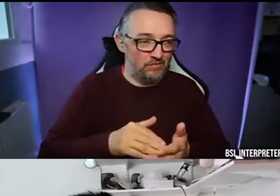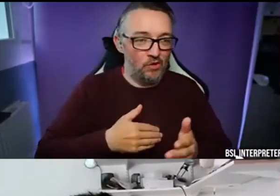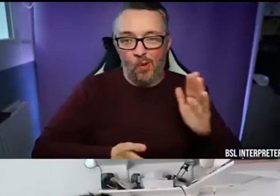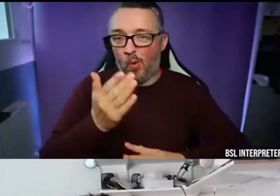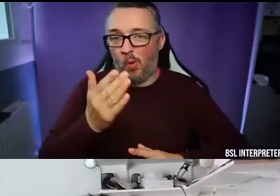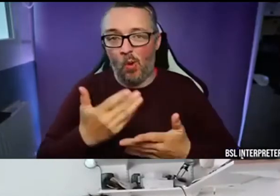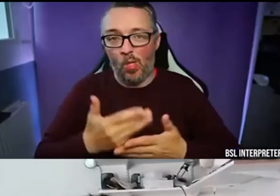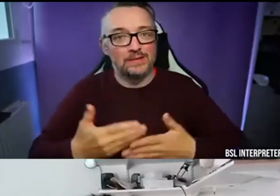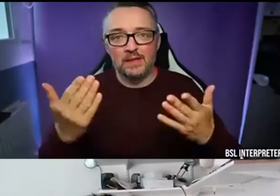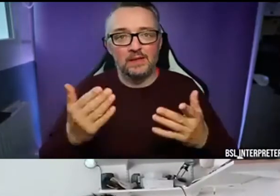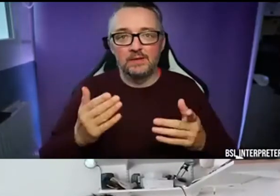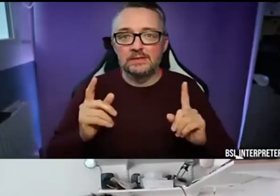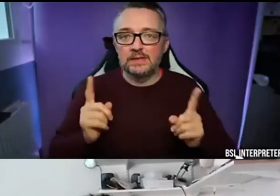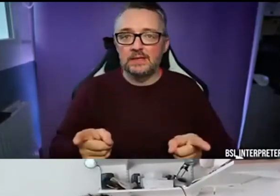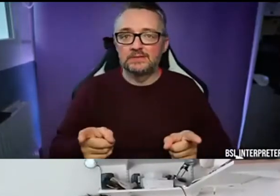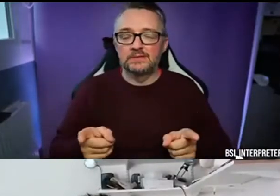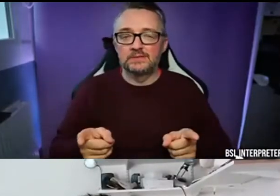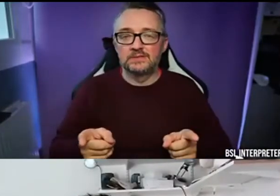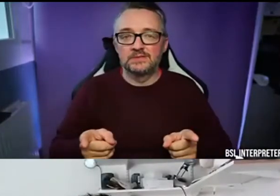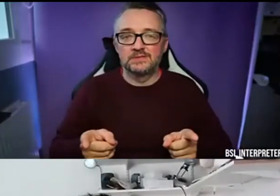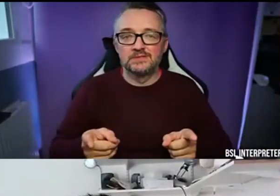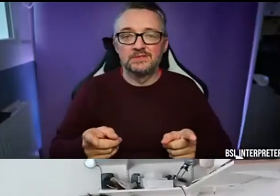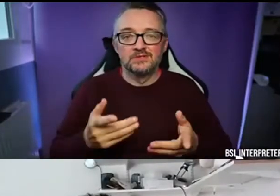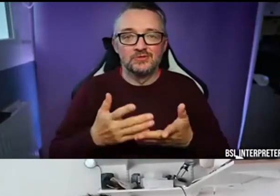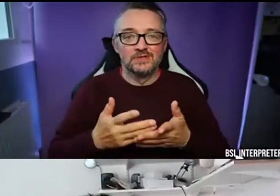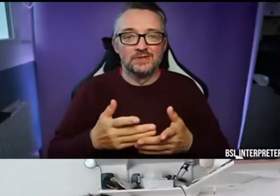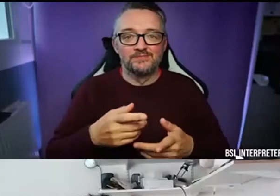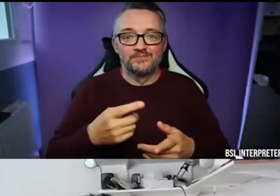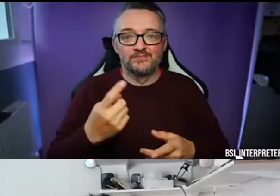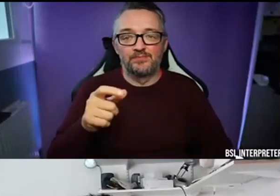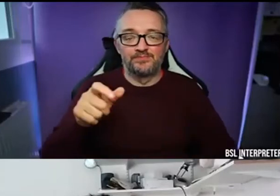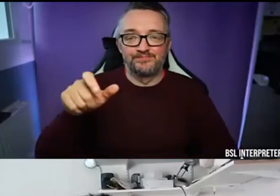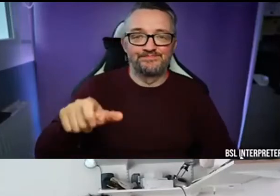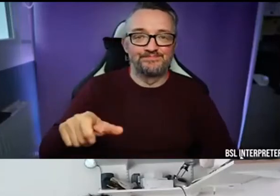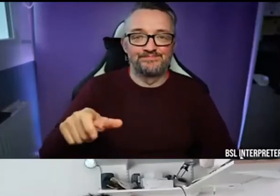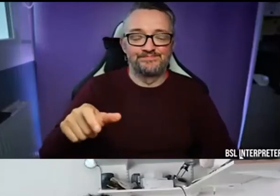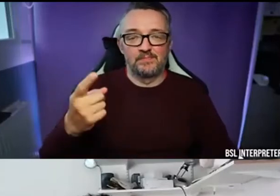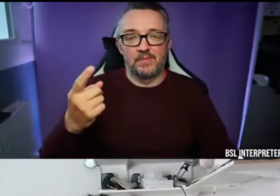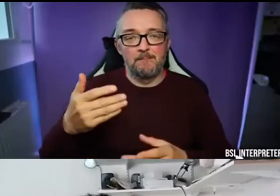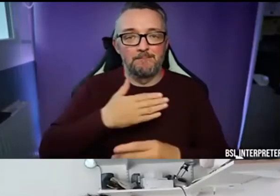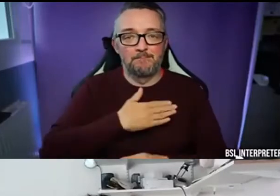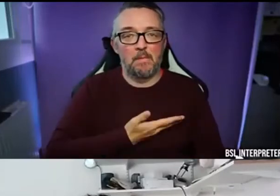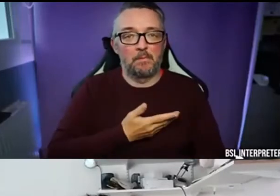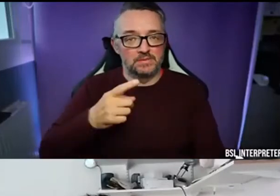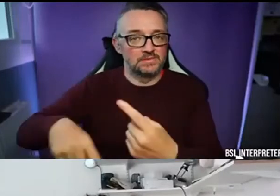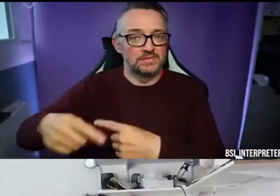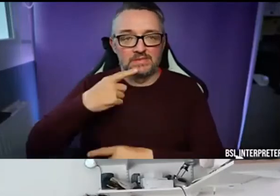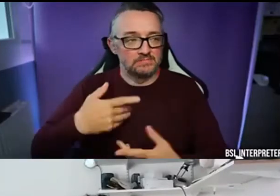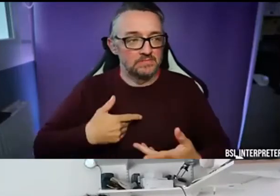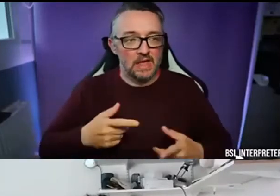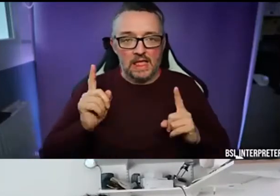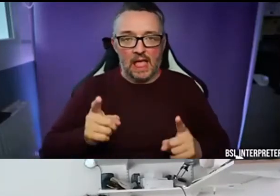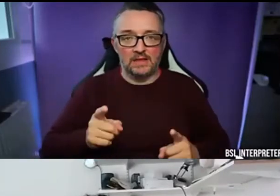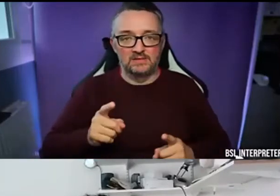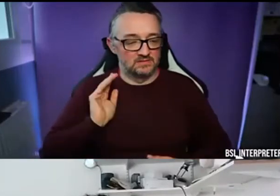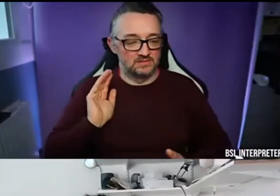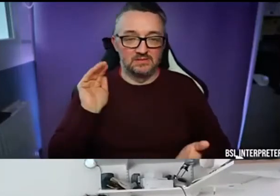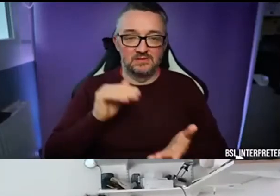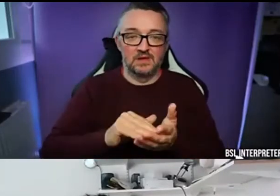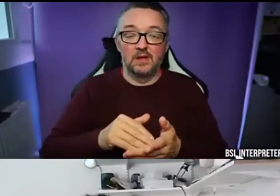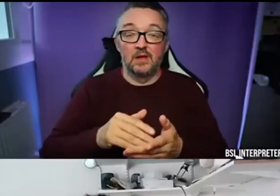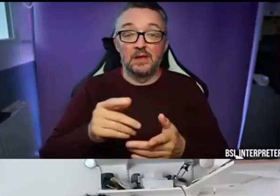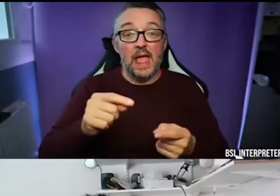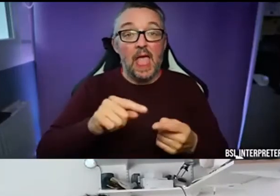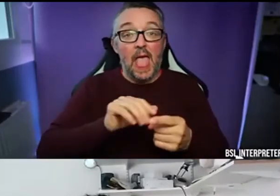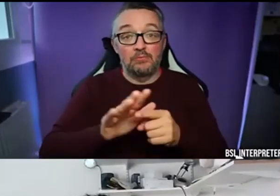on the day. And that was made very forcefully, a point made very forcefully by one of our members of our group. It's easy to travel within Edinburgh,